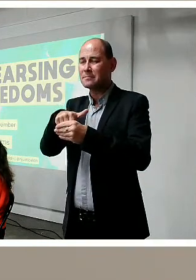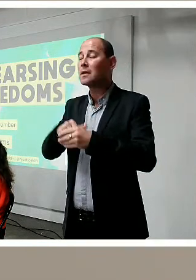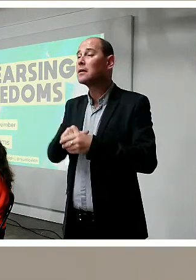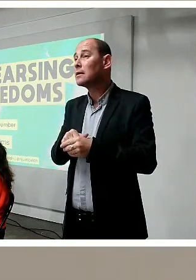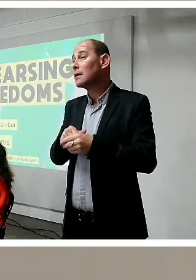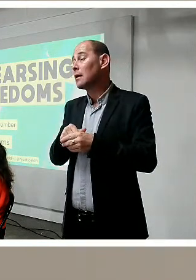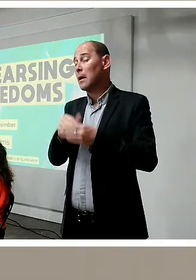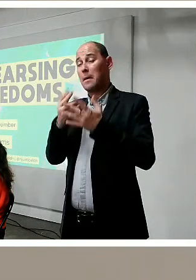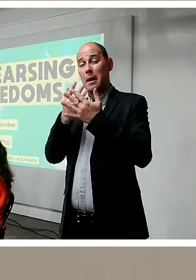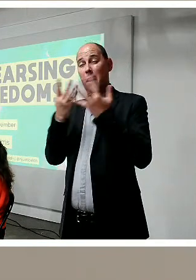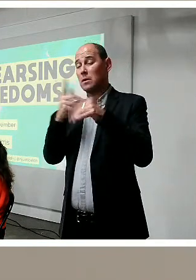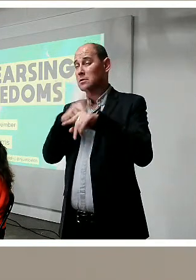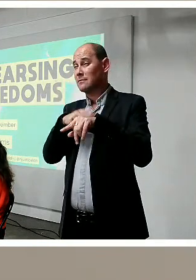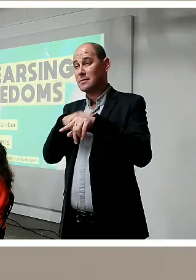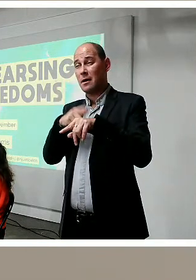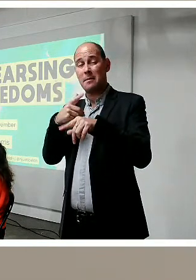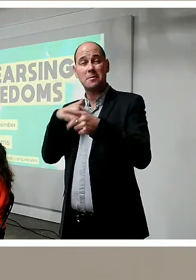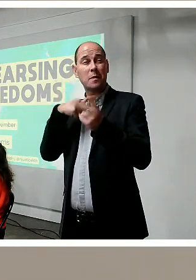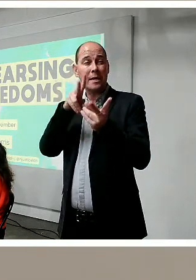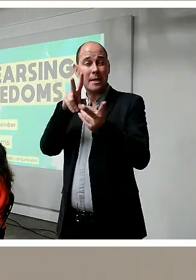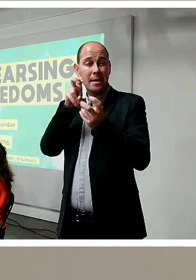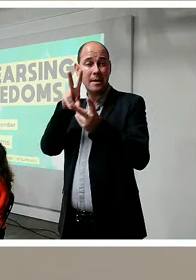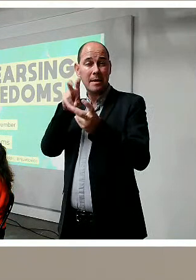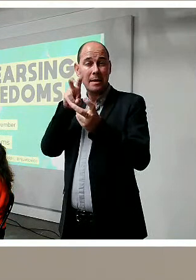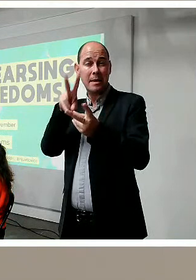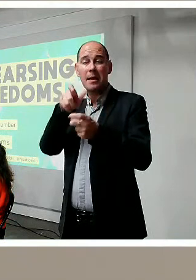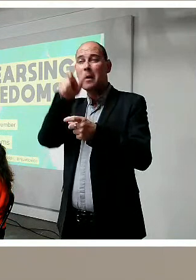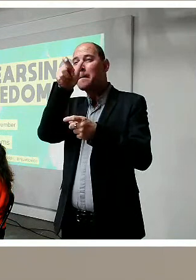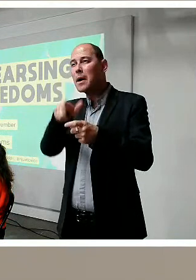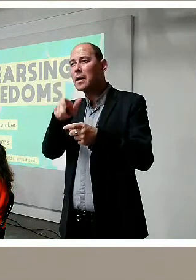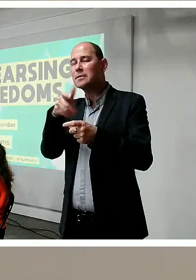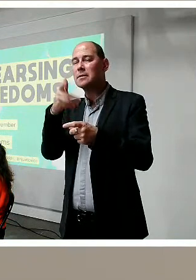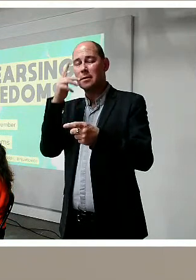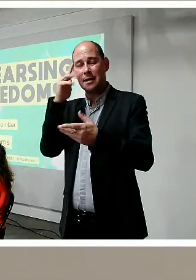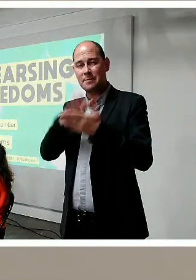black person experiencing a crisis has been tasered by the police?